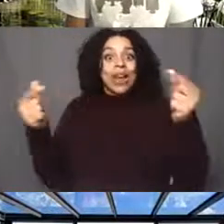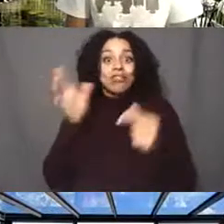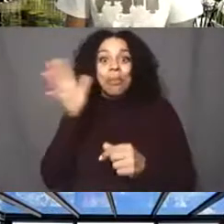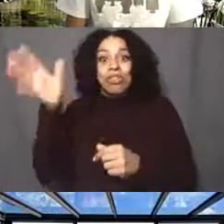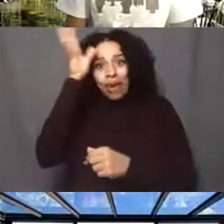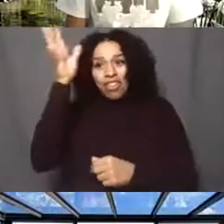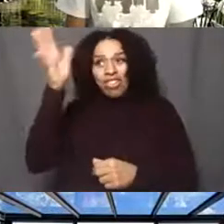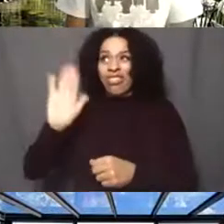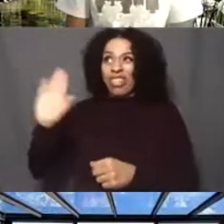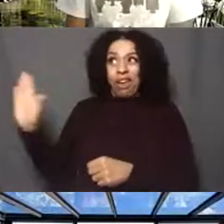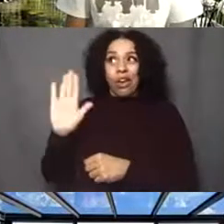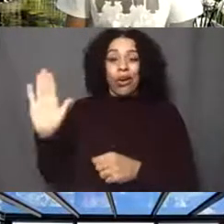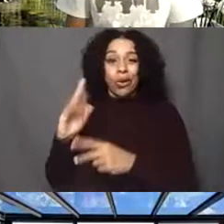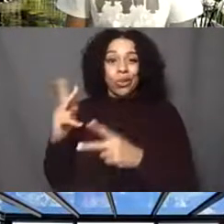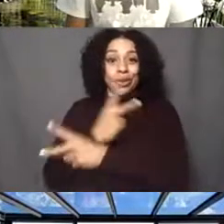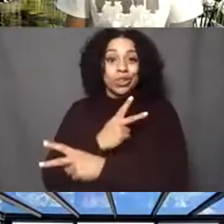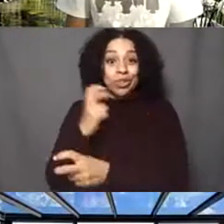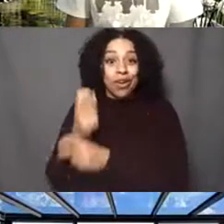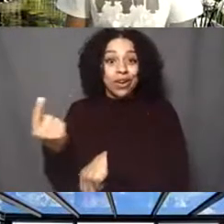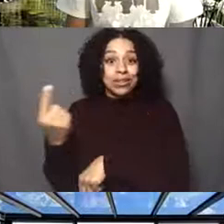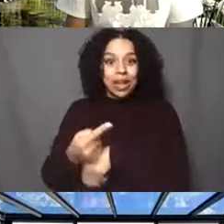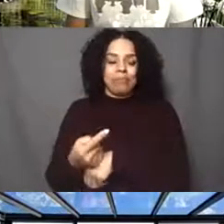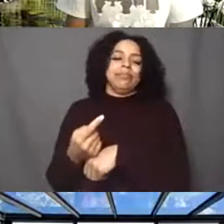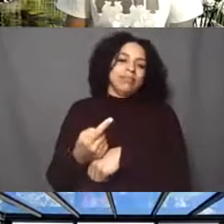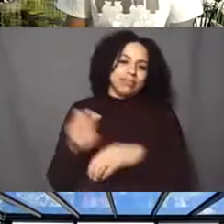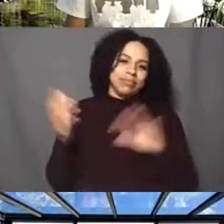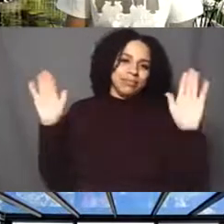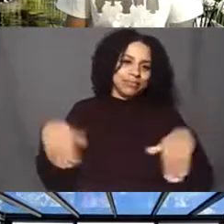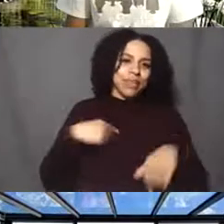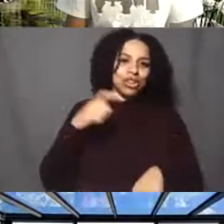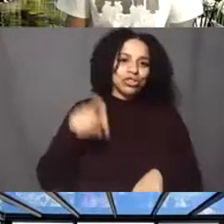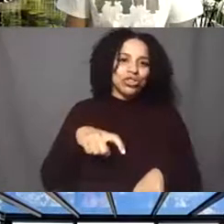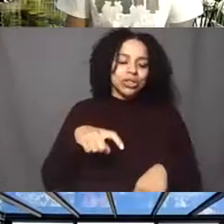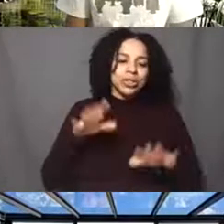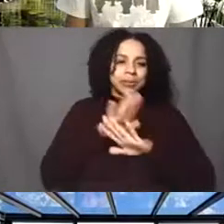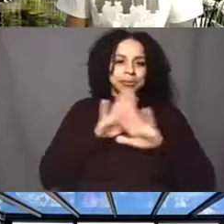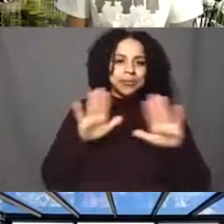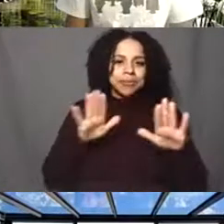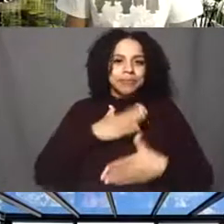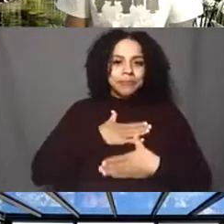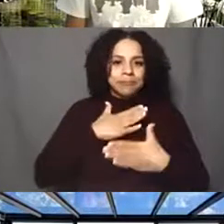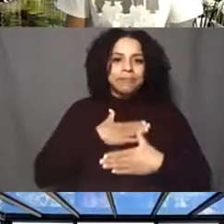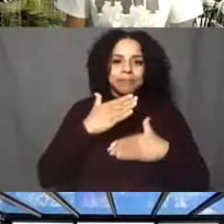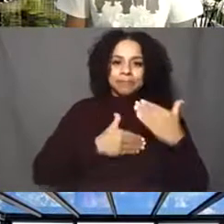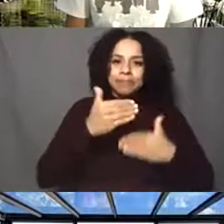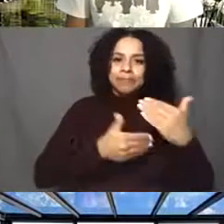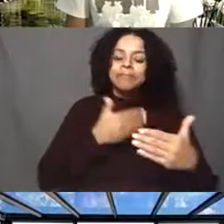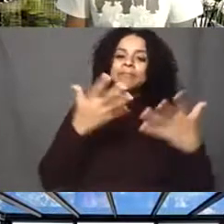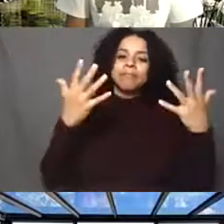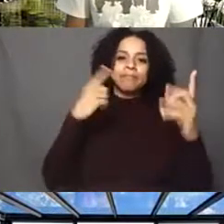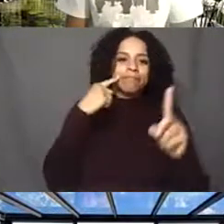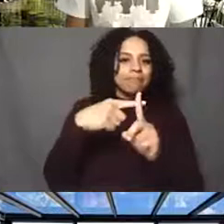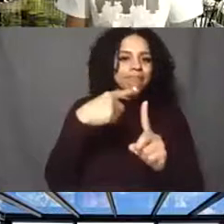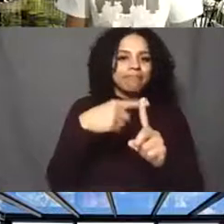it's not easy, but it's a blessing. And I just try to keep that perspective, even as it can be